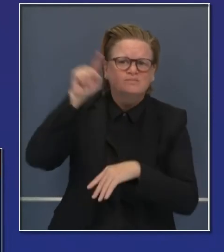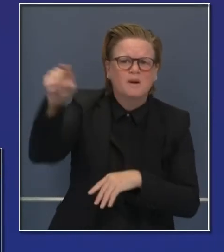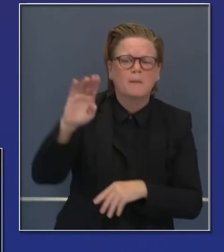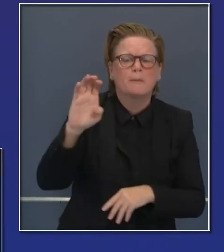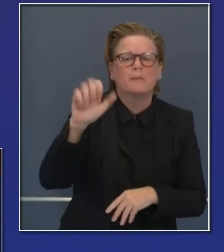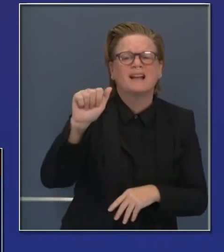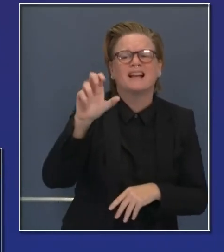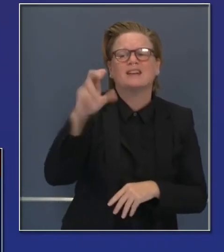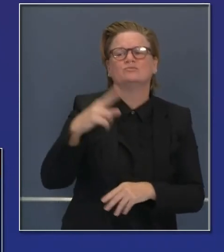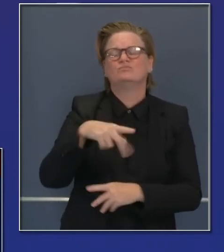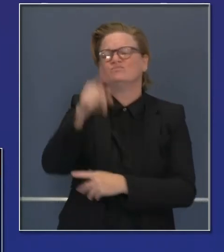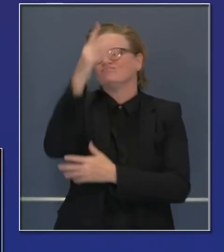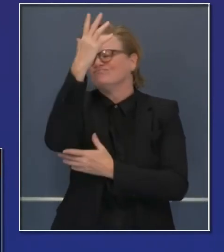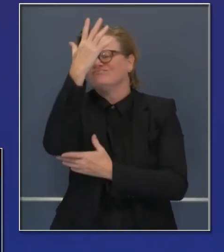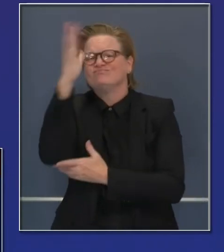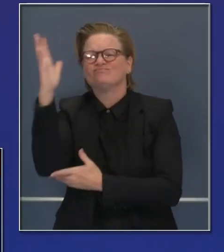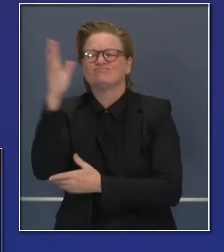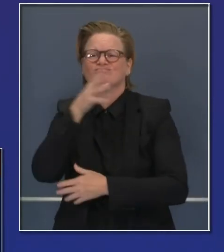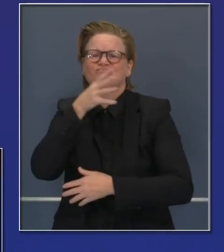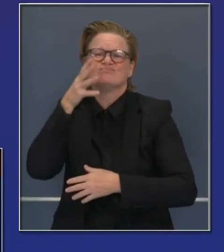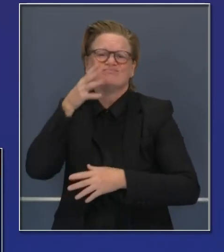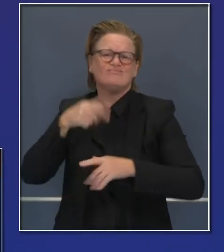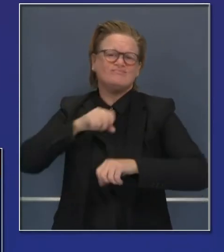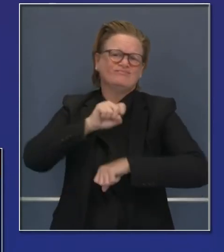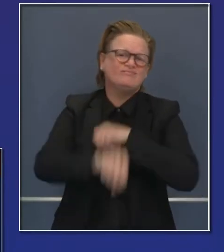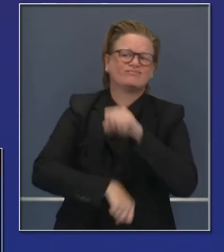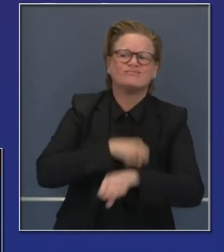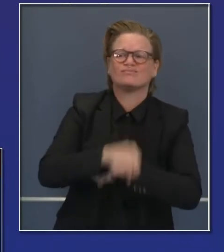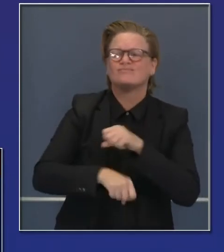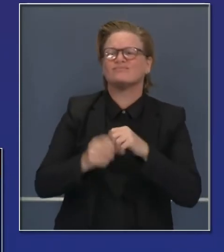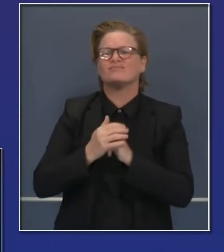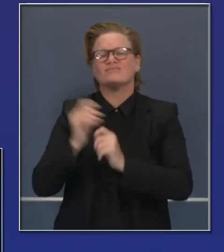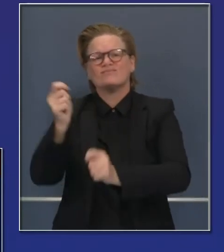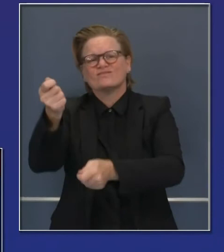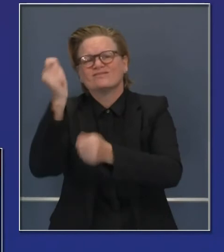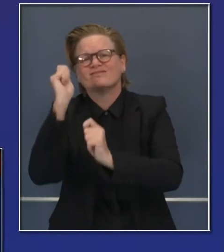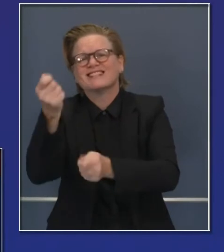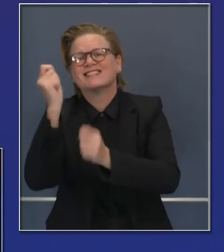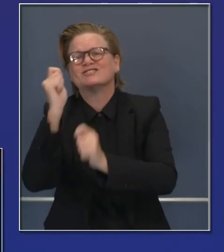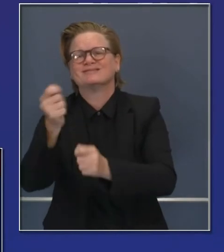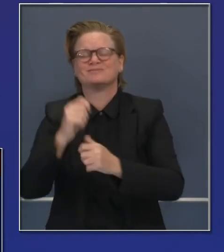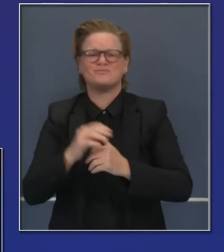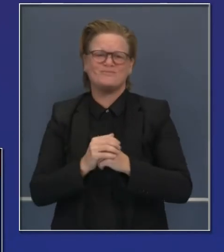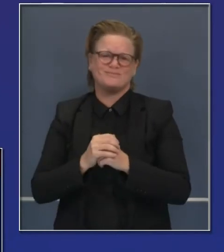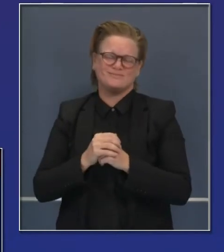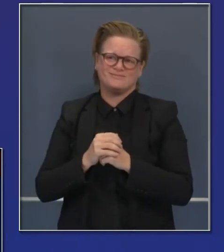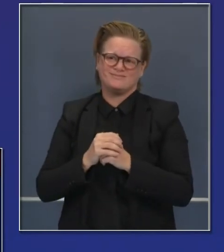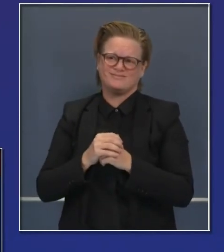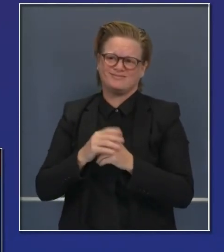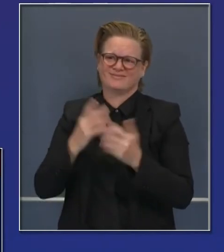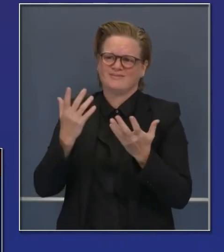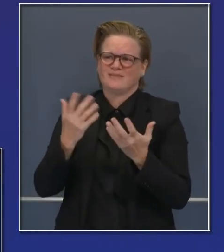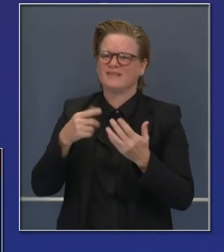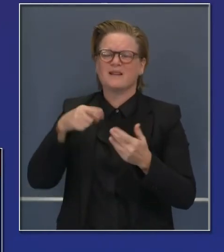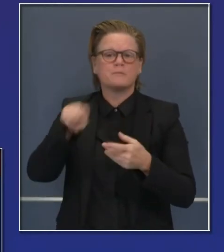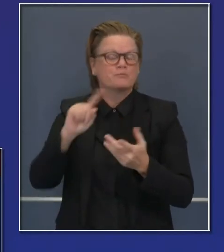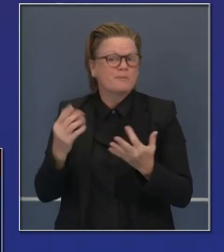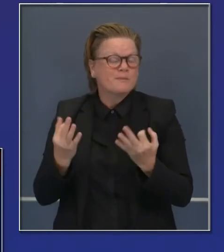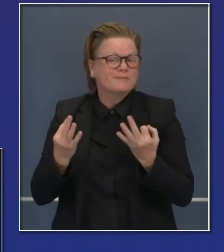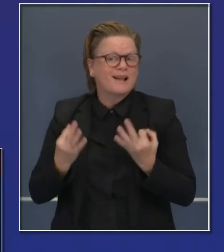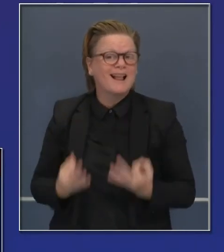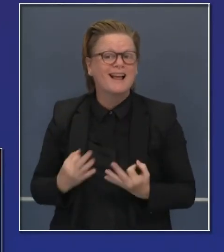ride, go fishing. Those that are learning to meditate more and more, I imagine, in yoga, we encourage